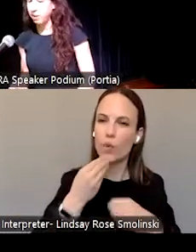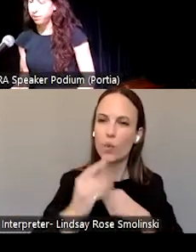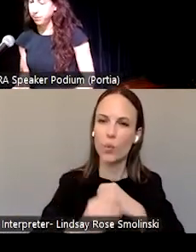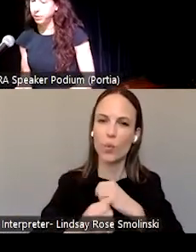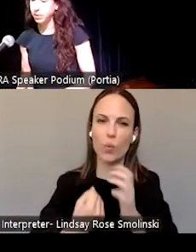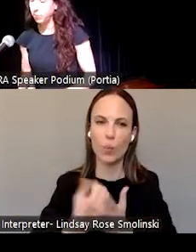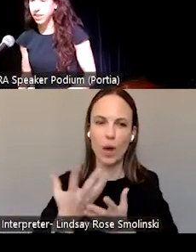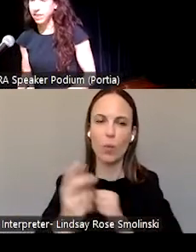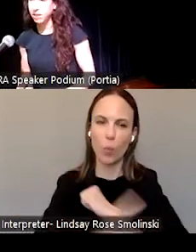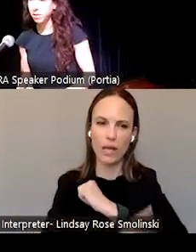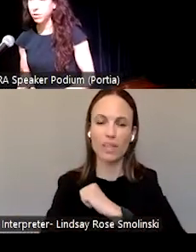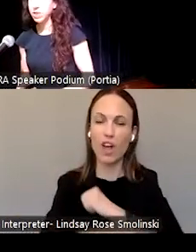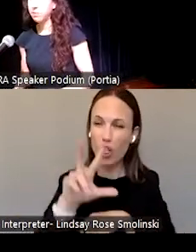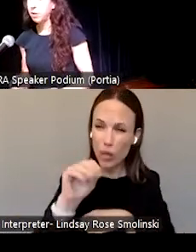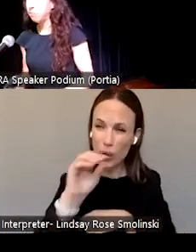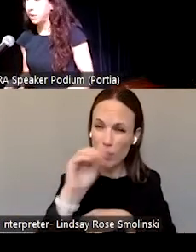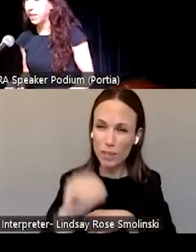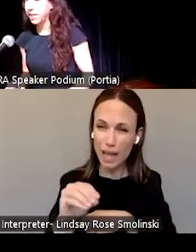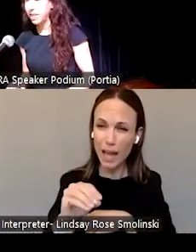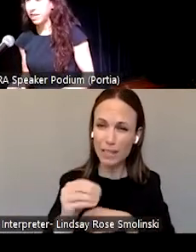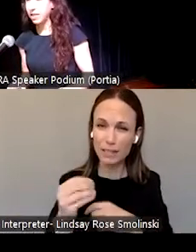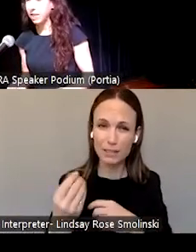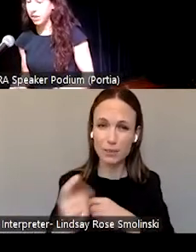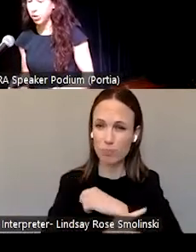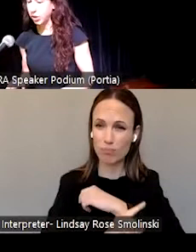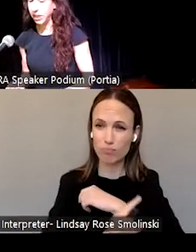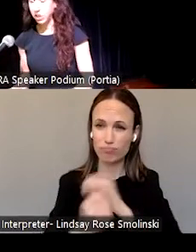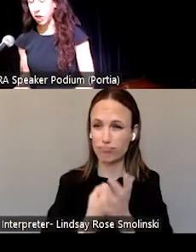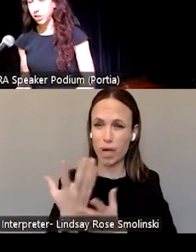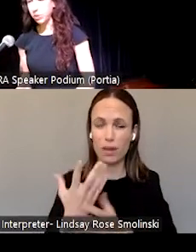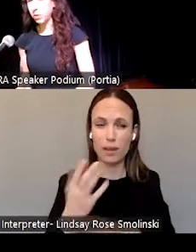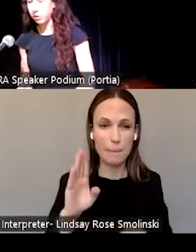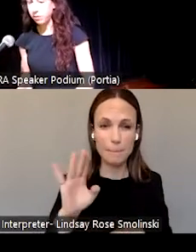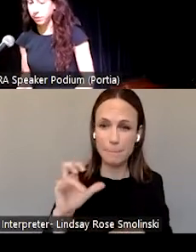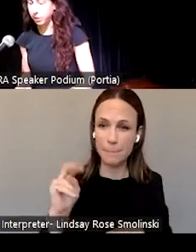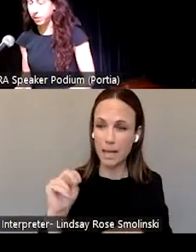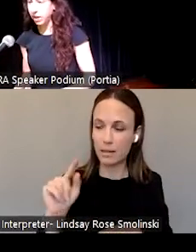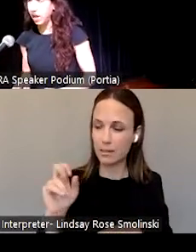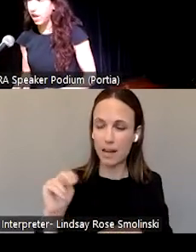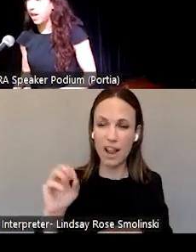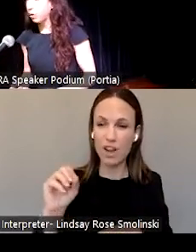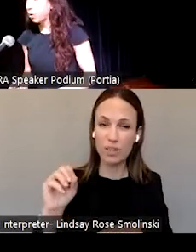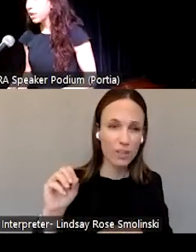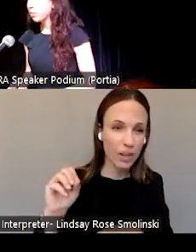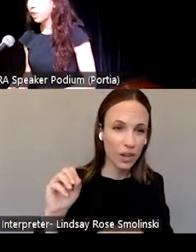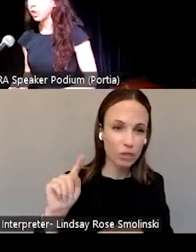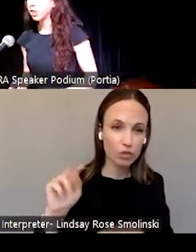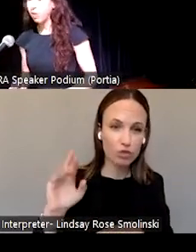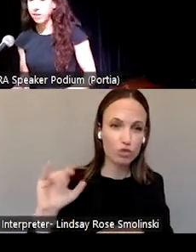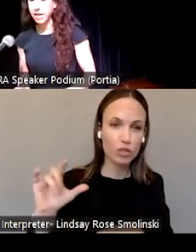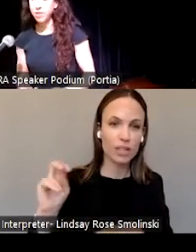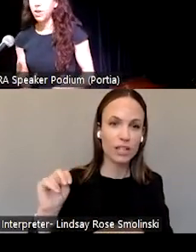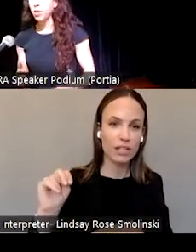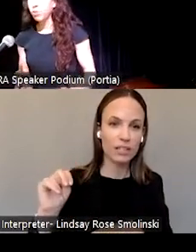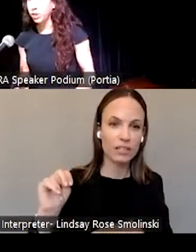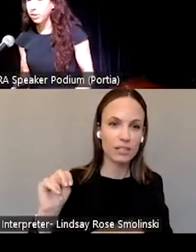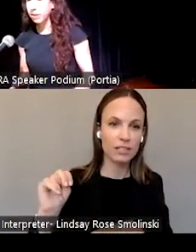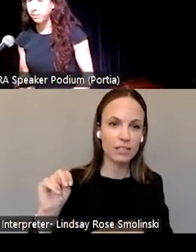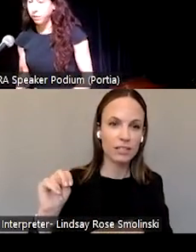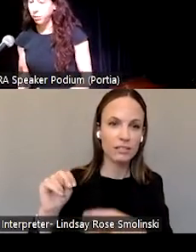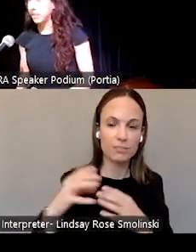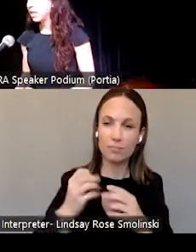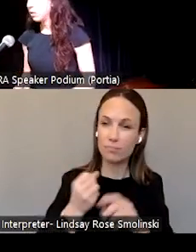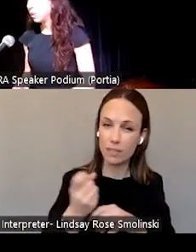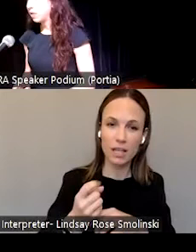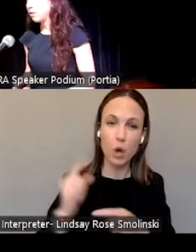30% of food is wasted, which is about 1 billion tons and $1 trillion worth of food. And according to Project Drawdown, reducing